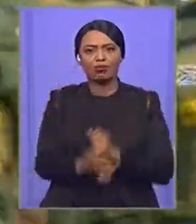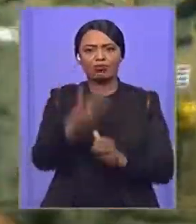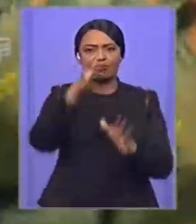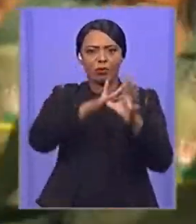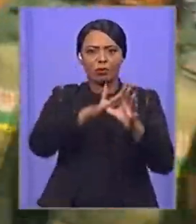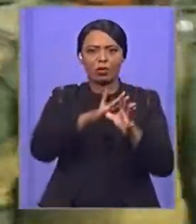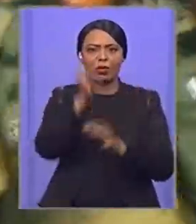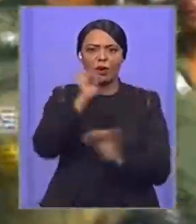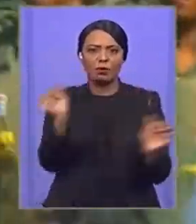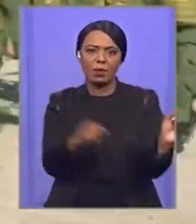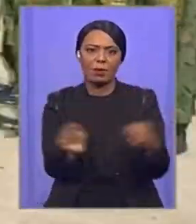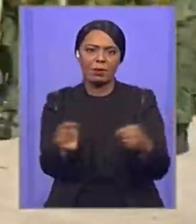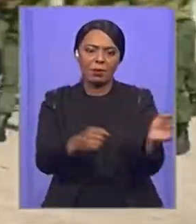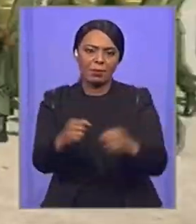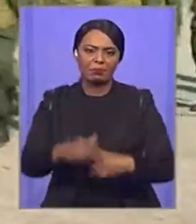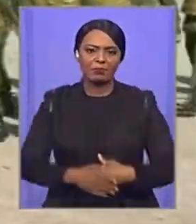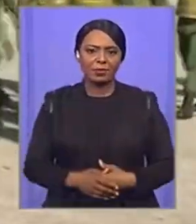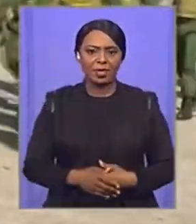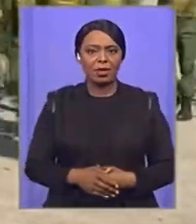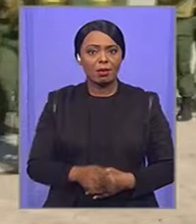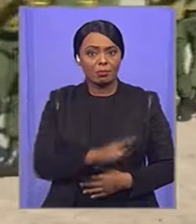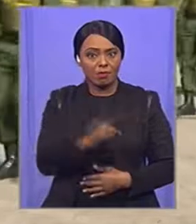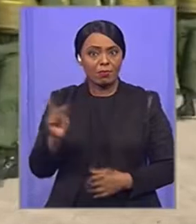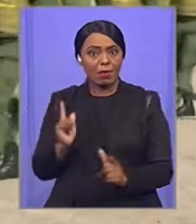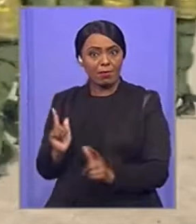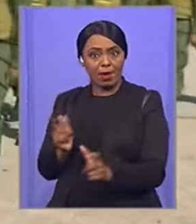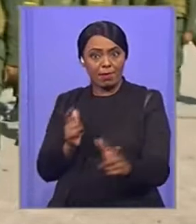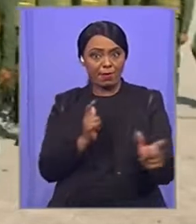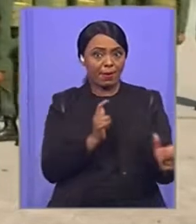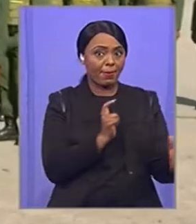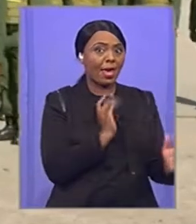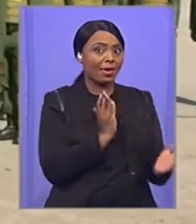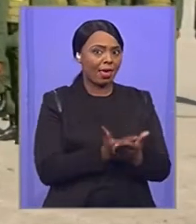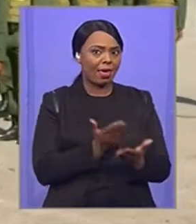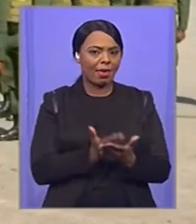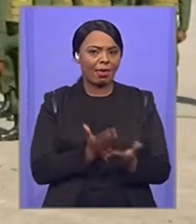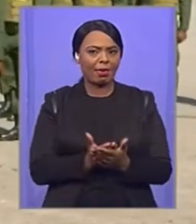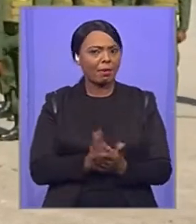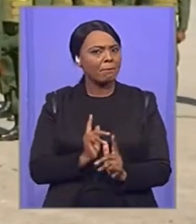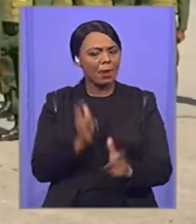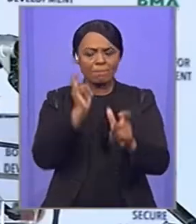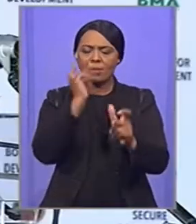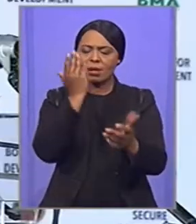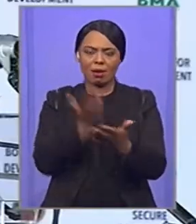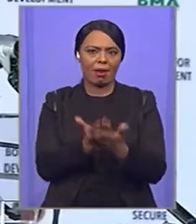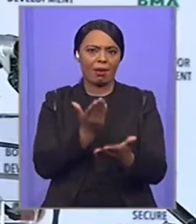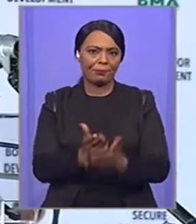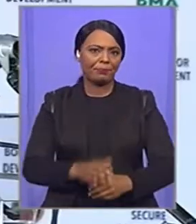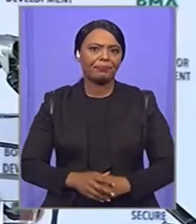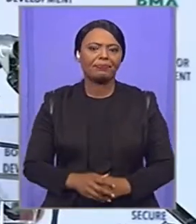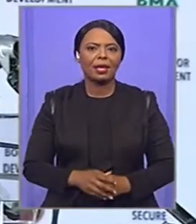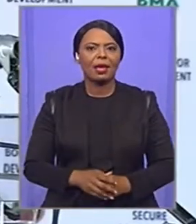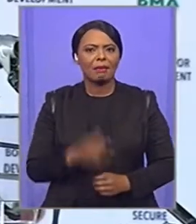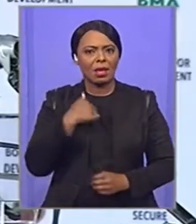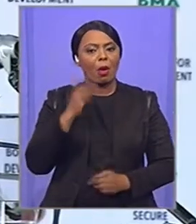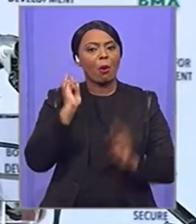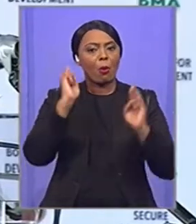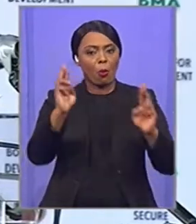bona. Those guys can shoot. Those guns can shoot. And I hope their most important